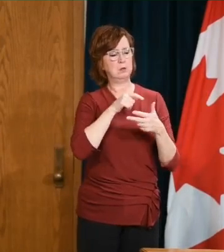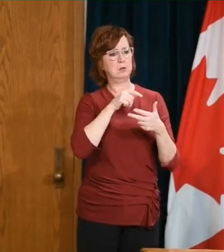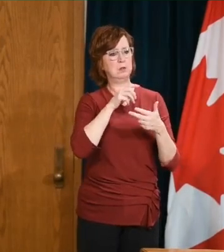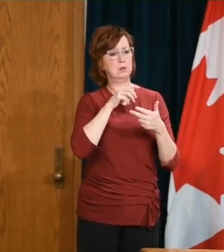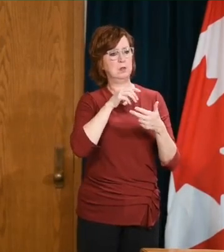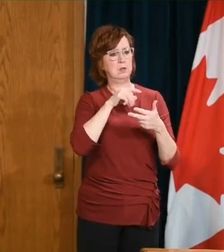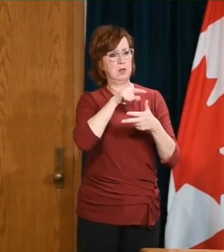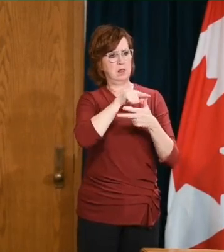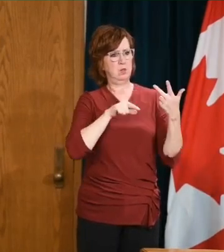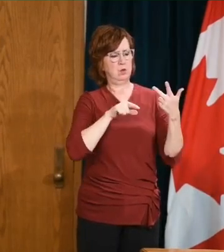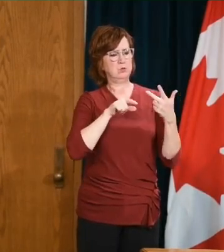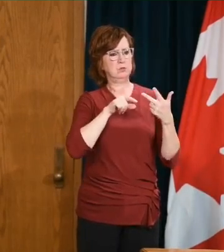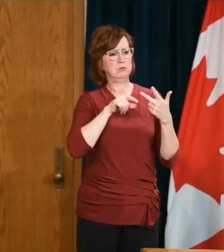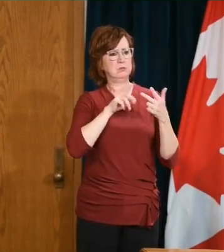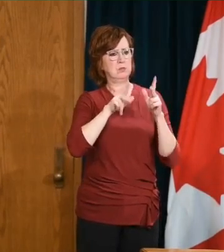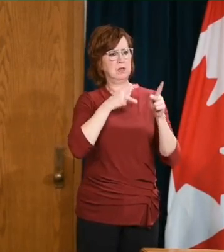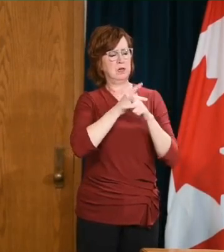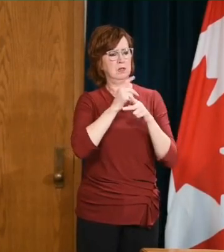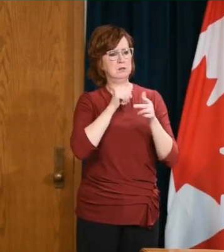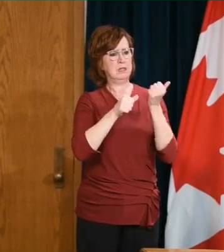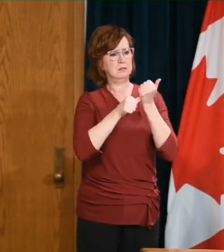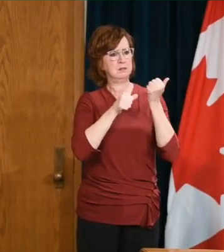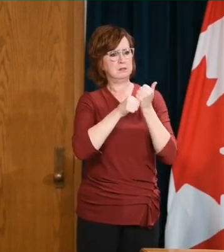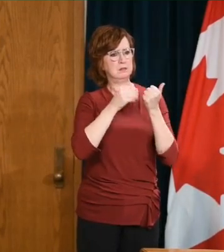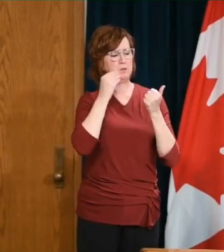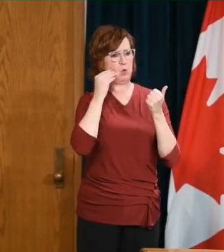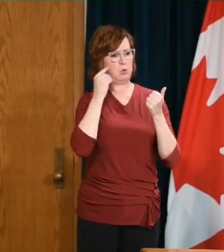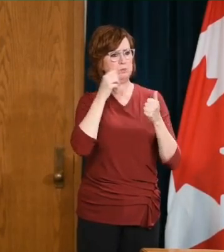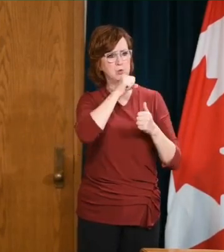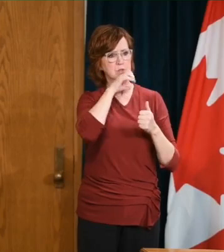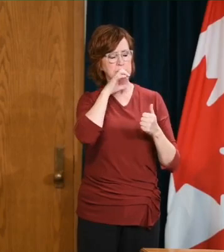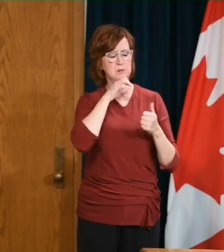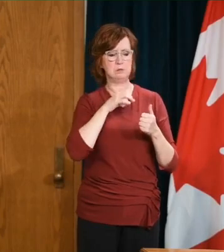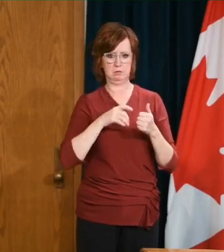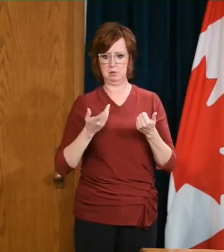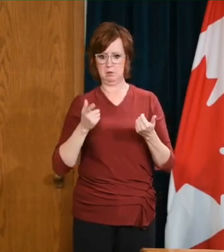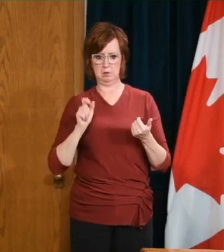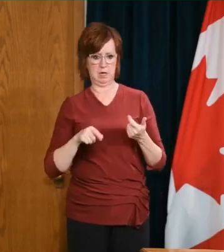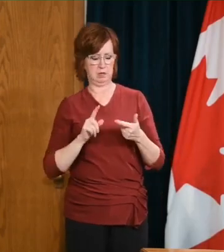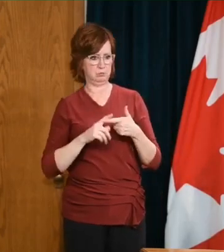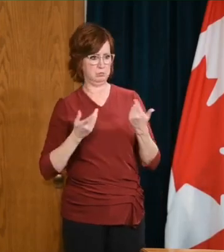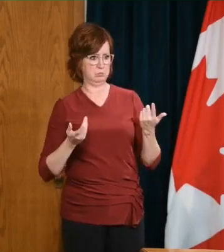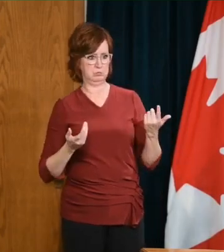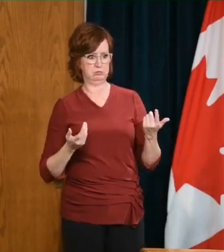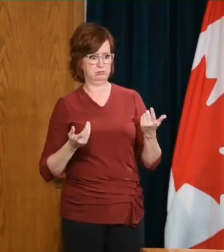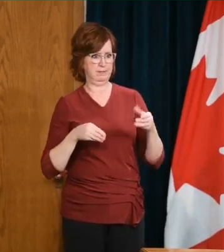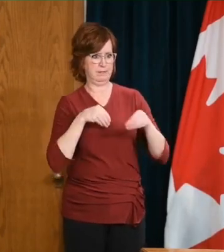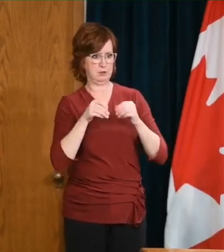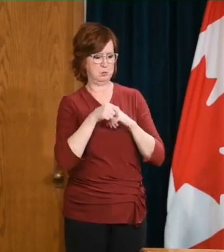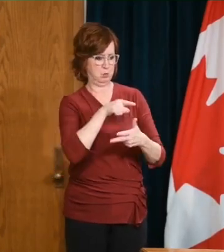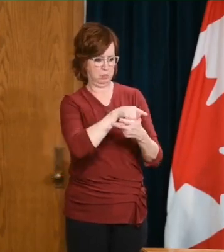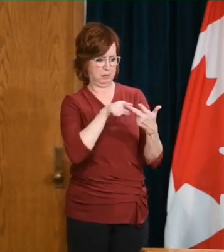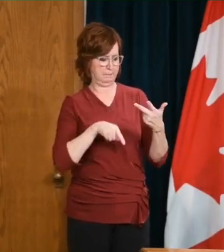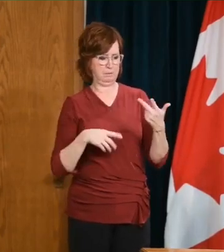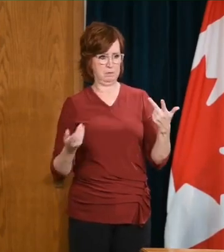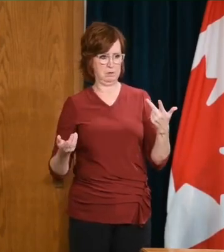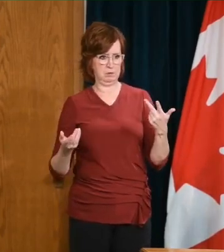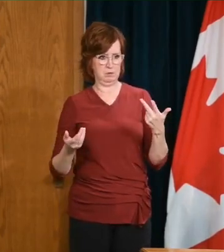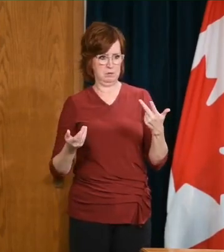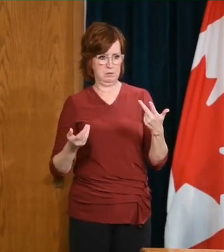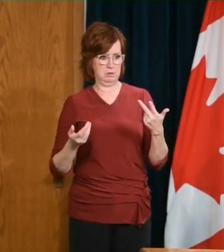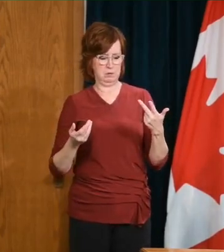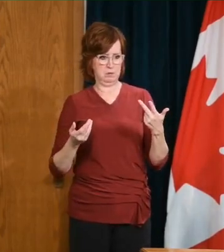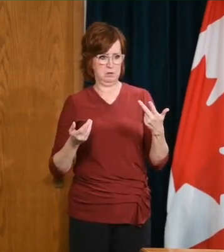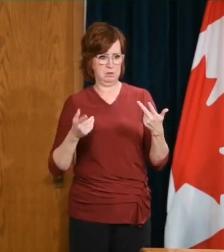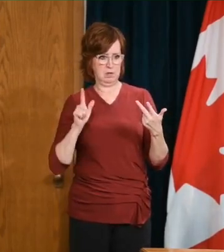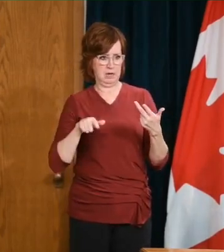The recommendations and the compliance measures that are in place for the Saskatchewan Health Authority are in place for long-term care facilities. But